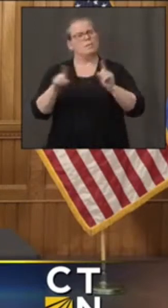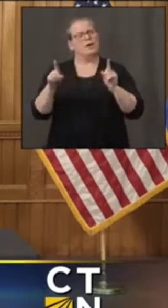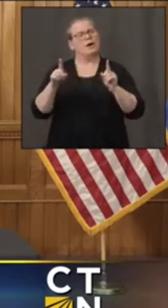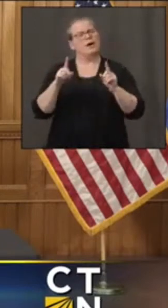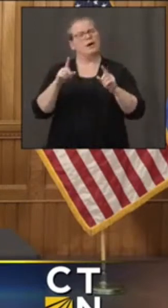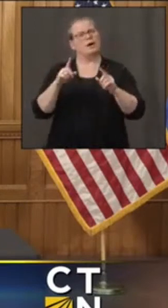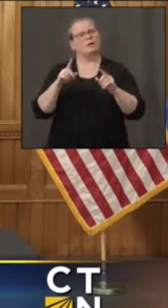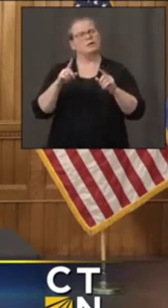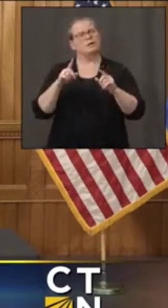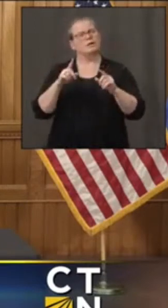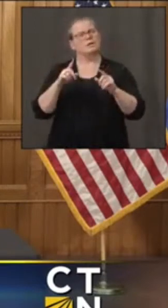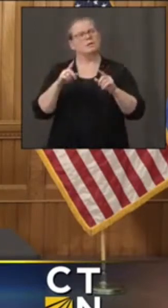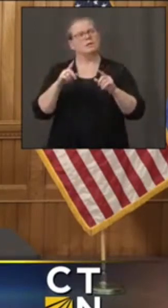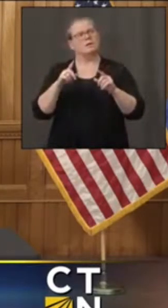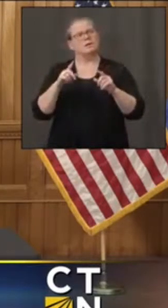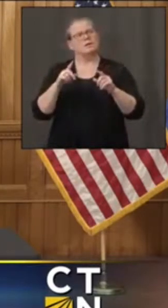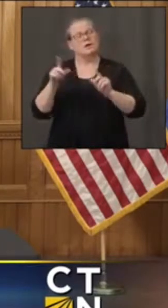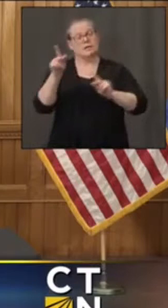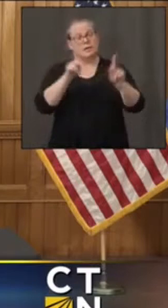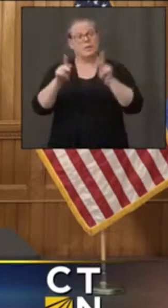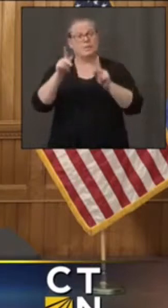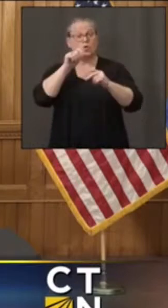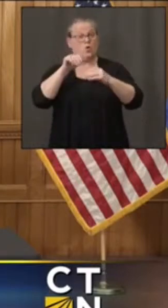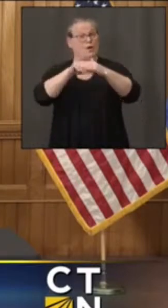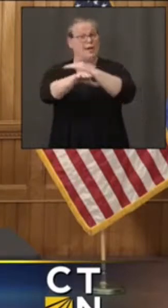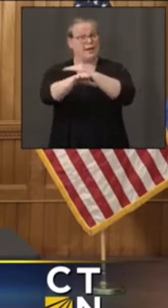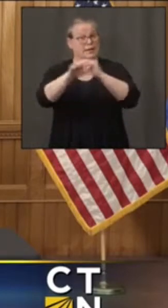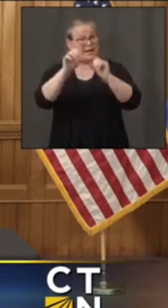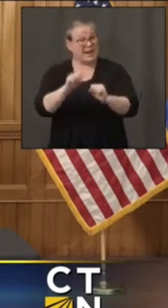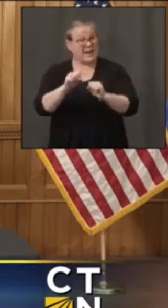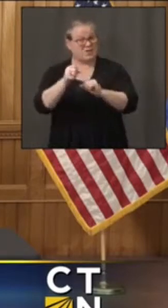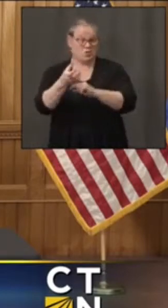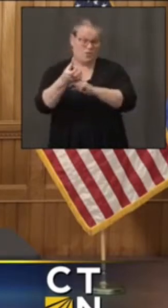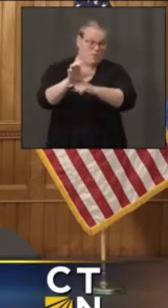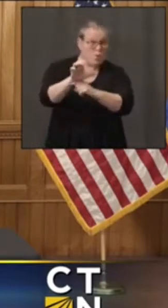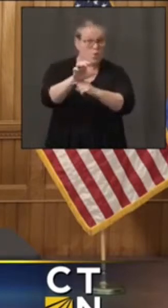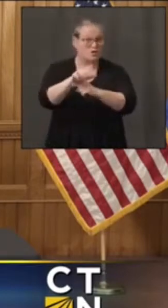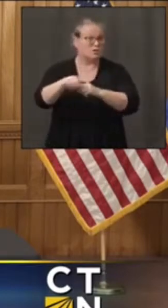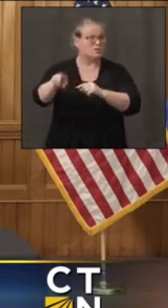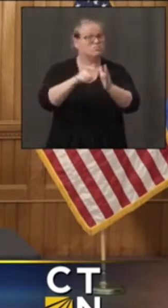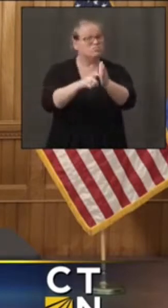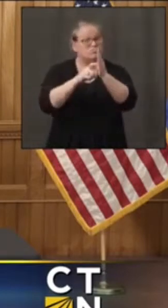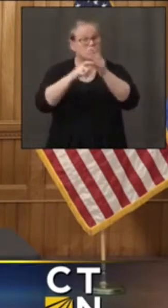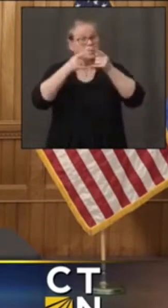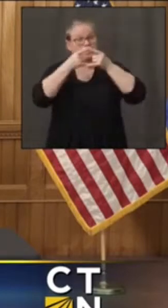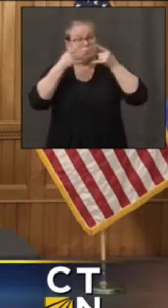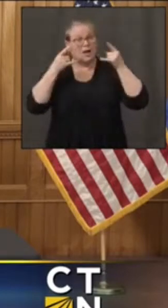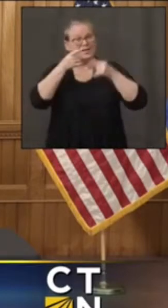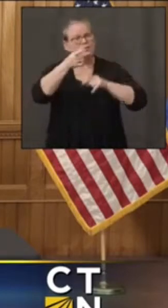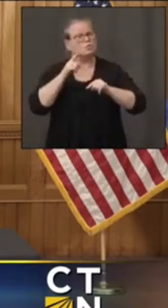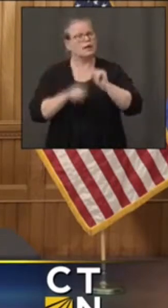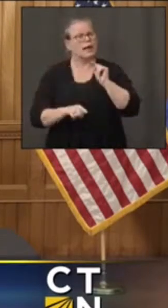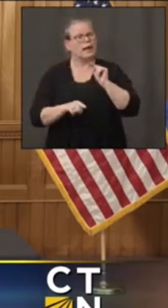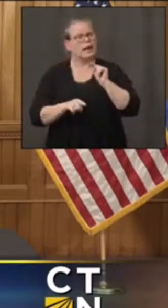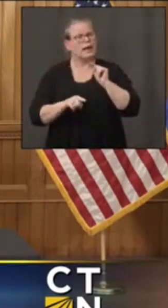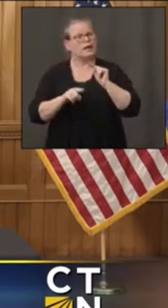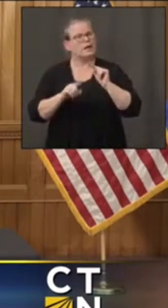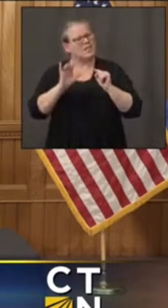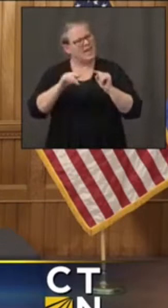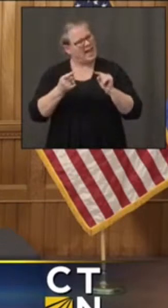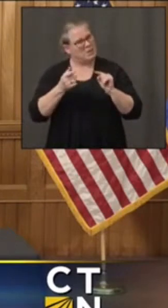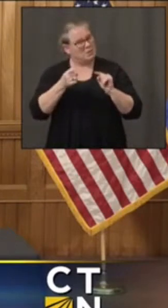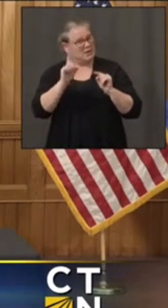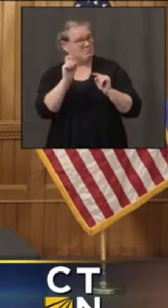come indoors to vote to wear a mask. I guess, is that frustrating? Because